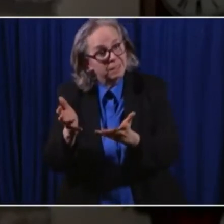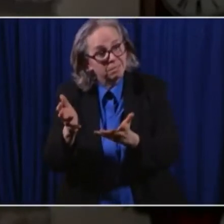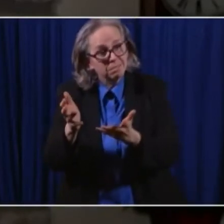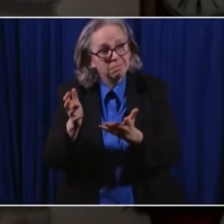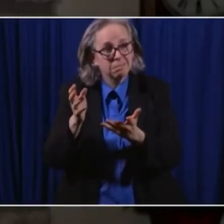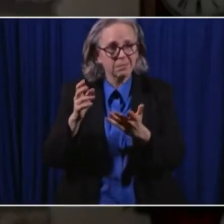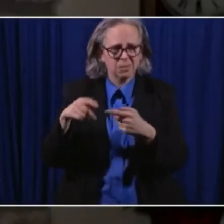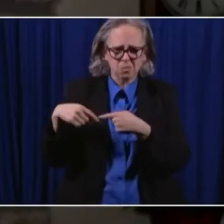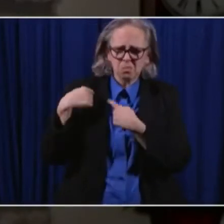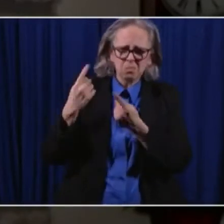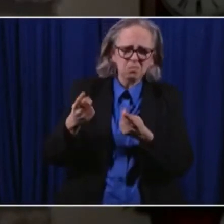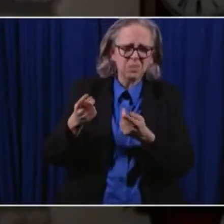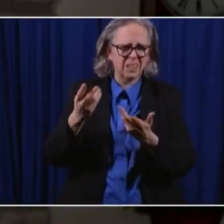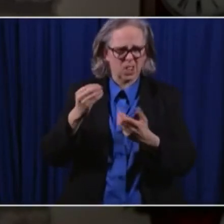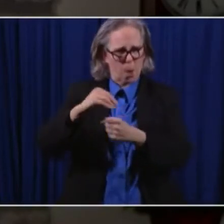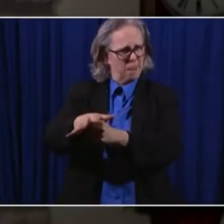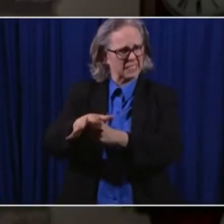is